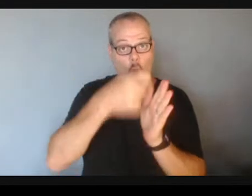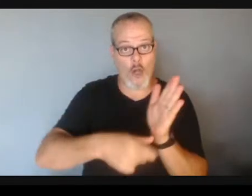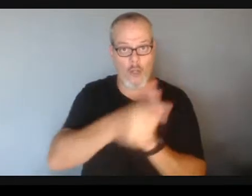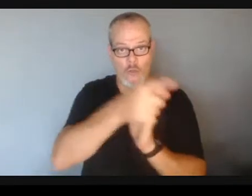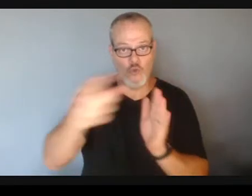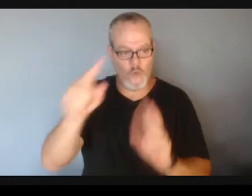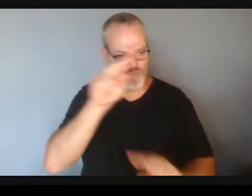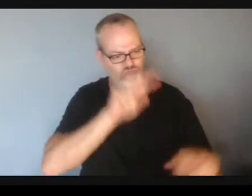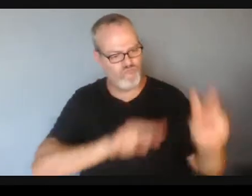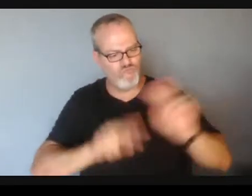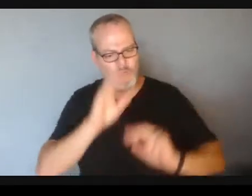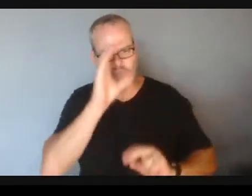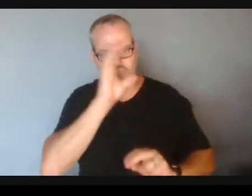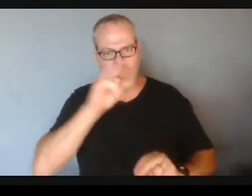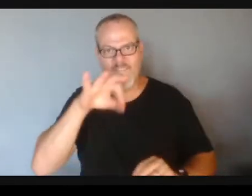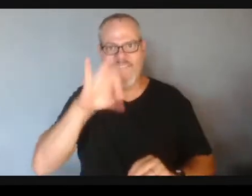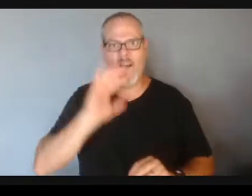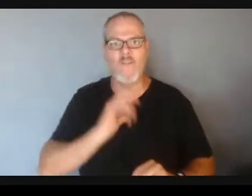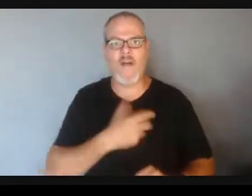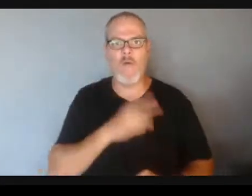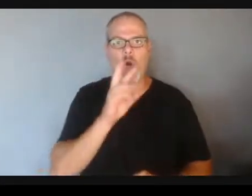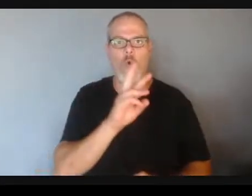that up on our website over at